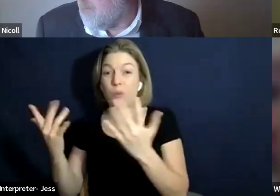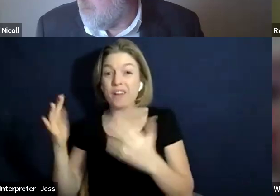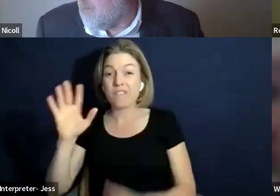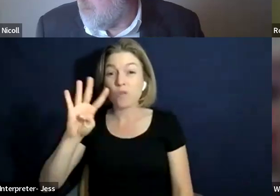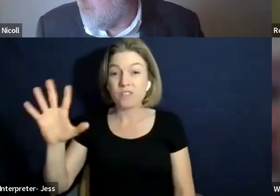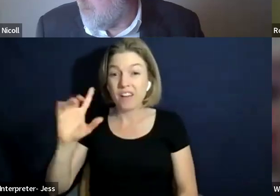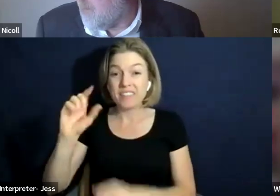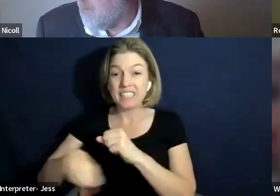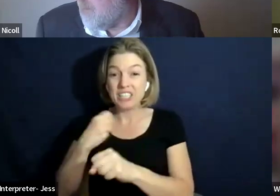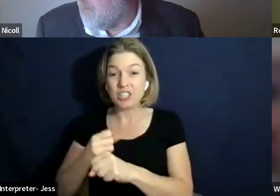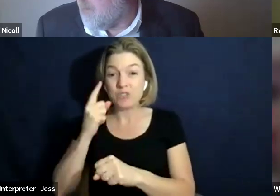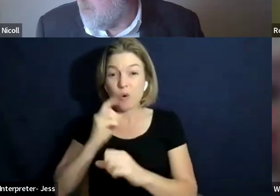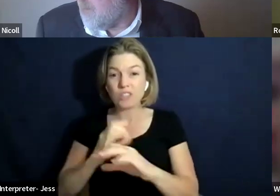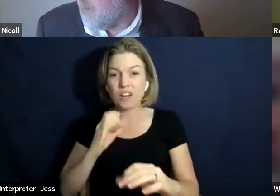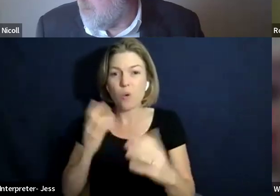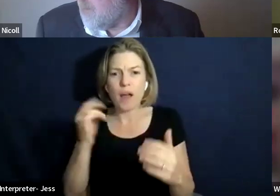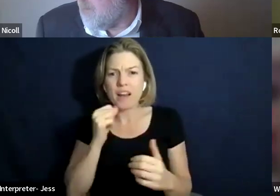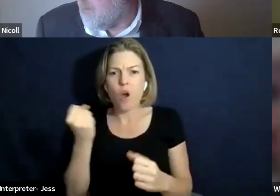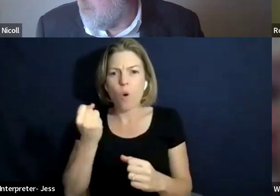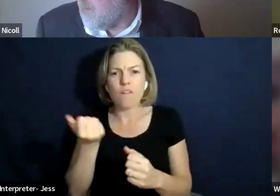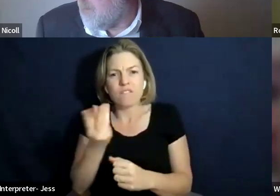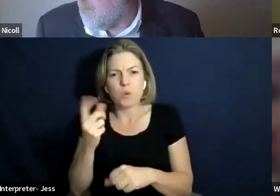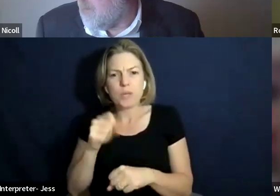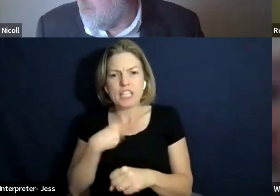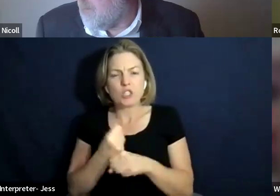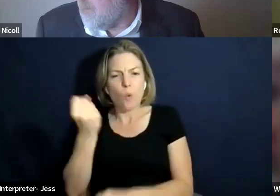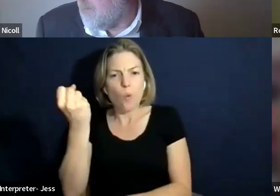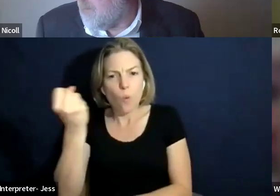for this tunnel. What's another few years in at least